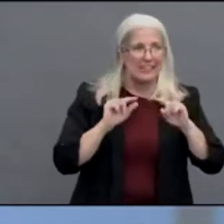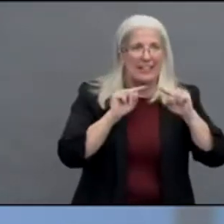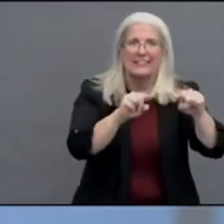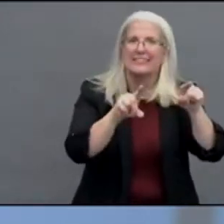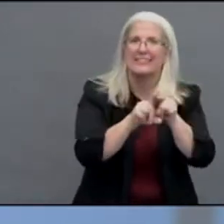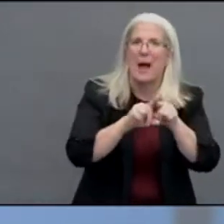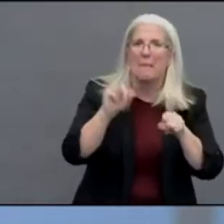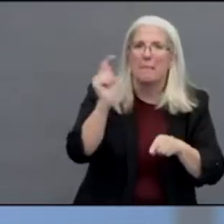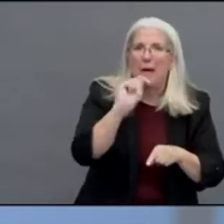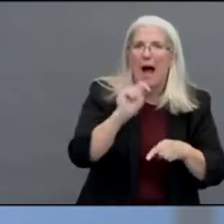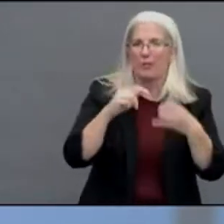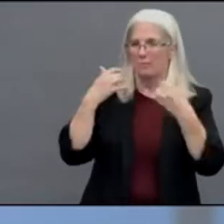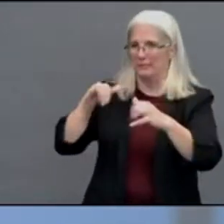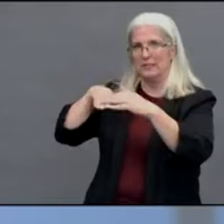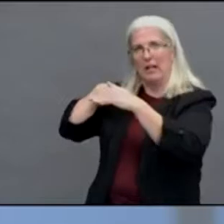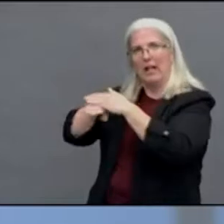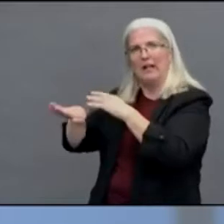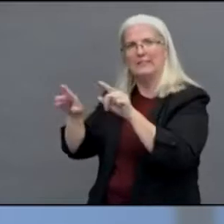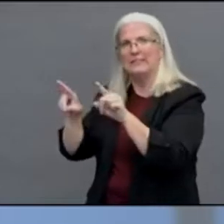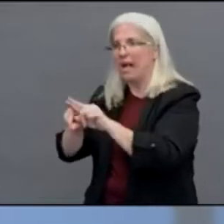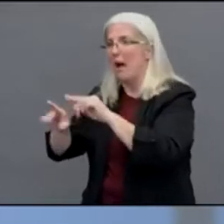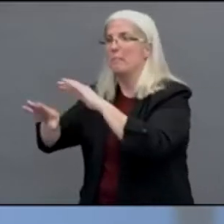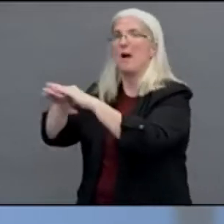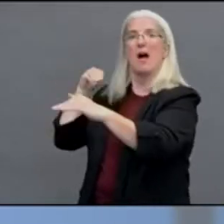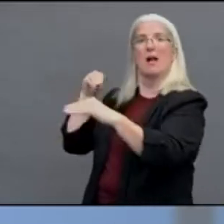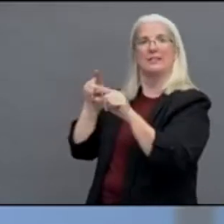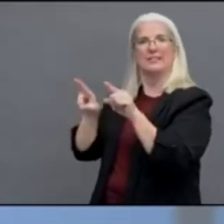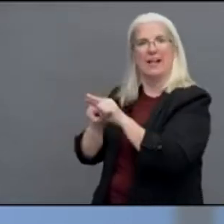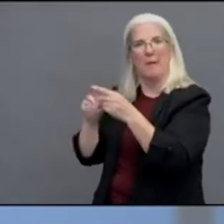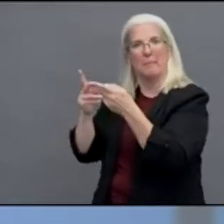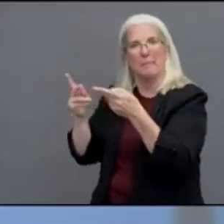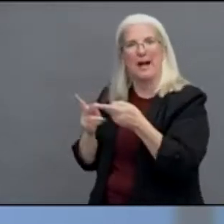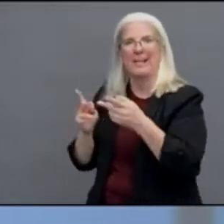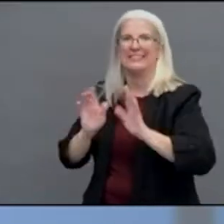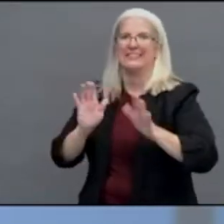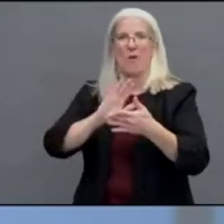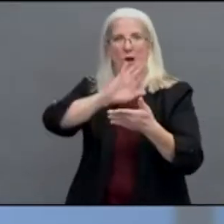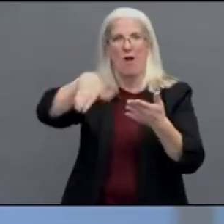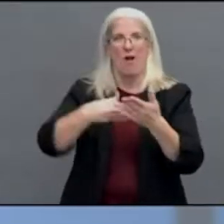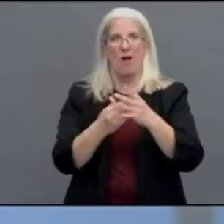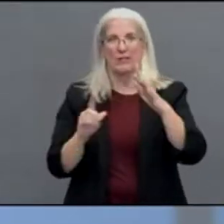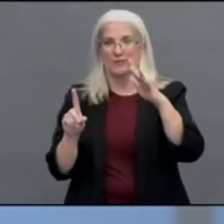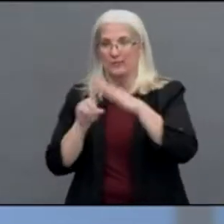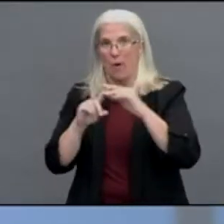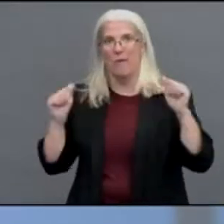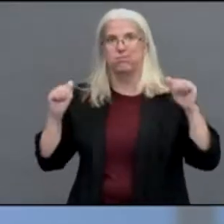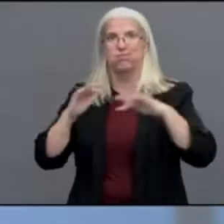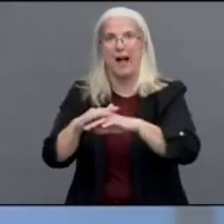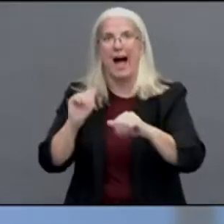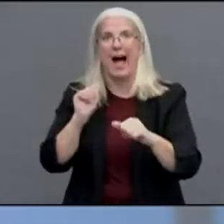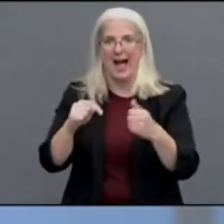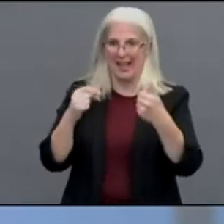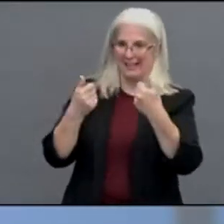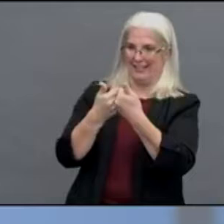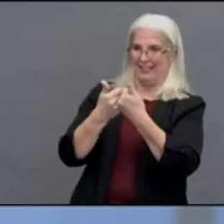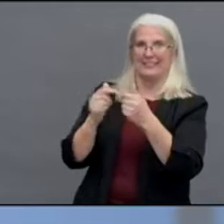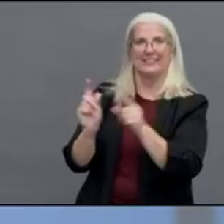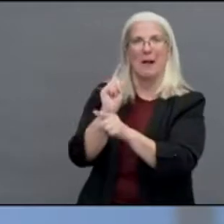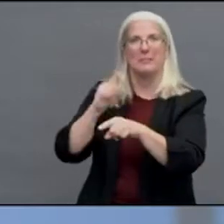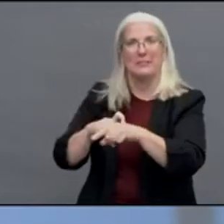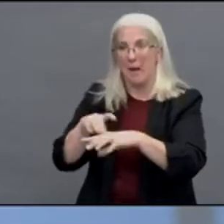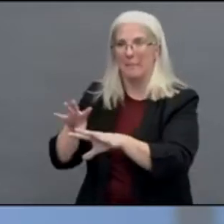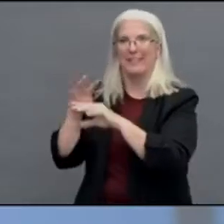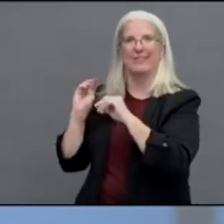exits, entrances, arriving to games around the same time and leaving at the same time, which